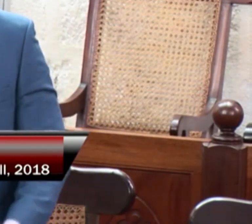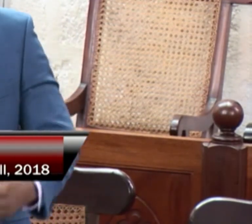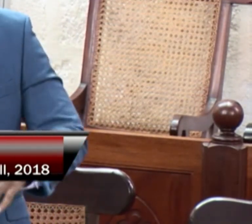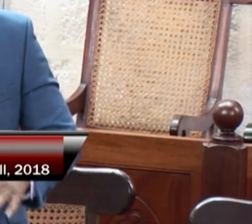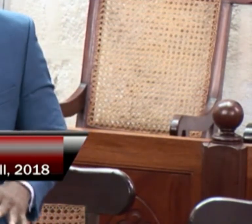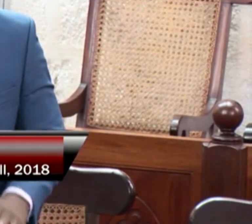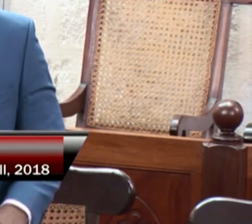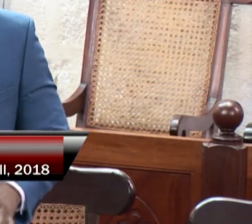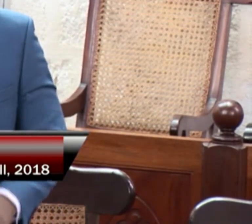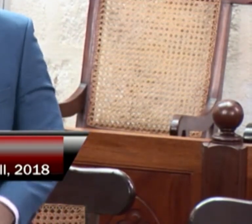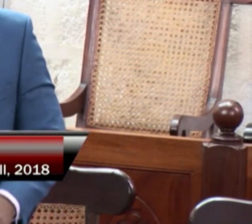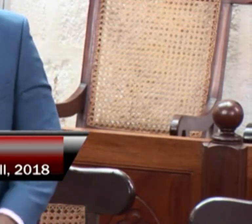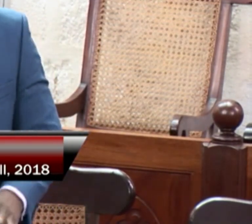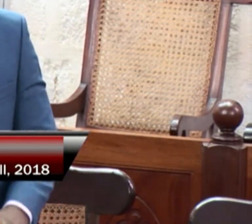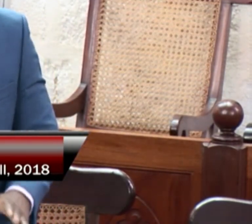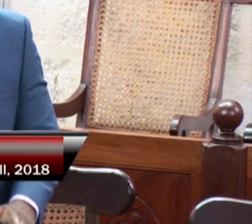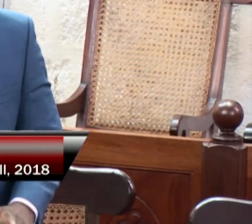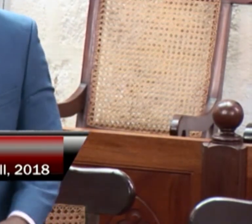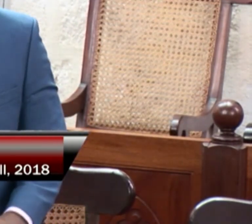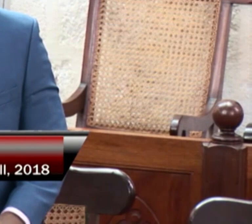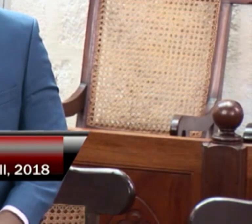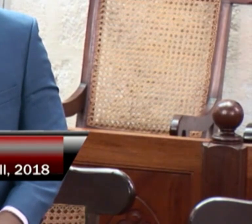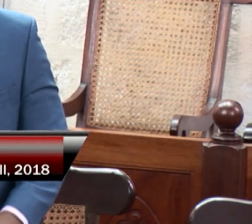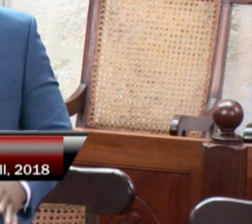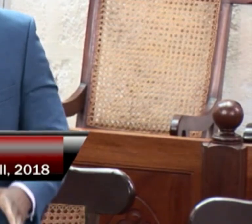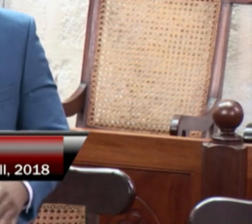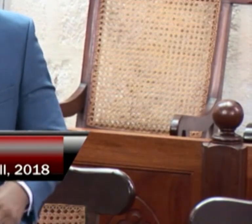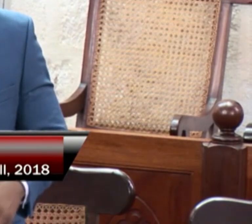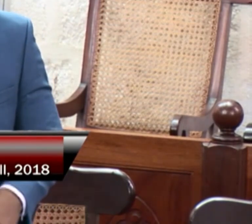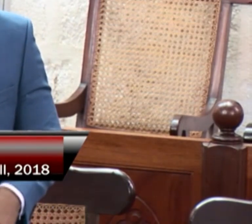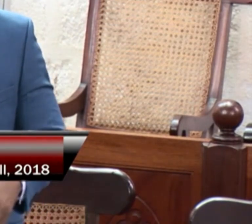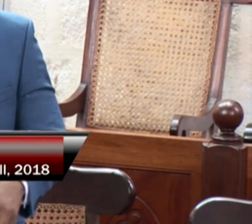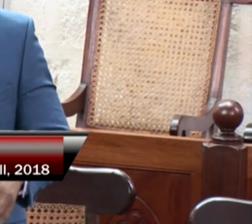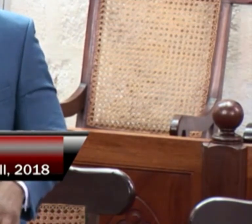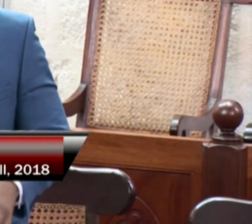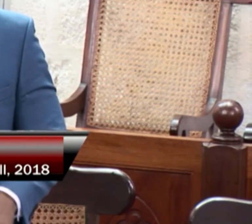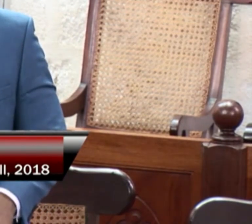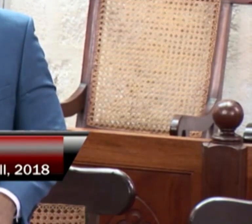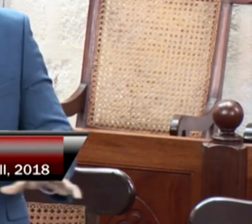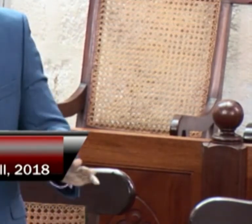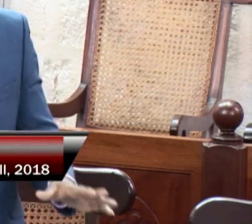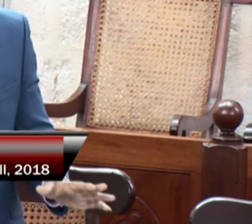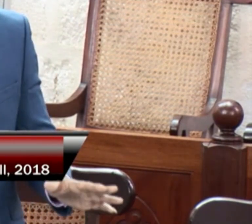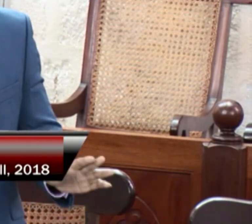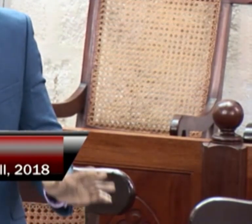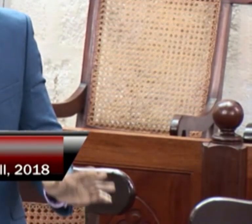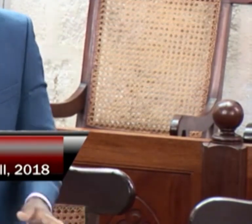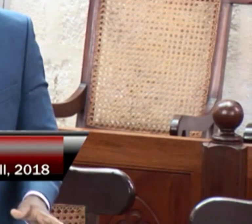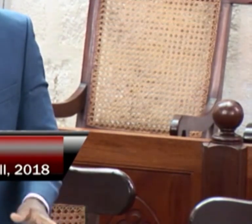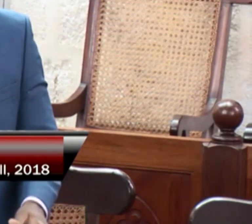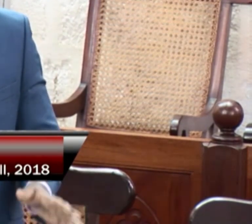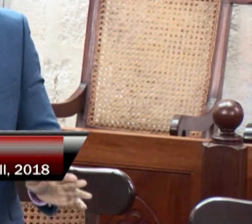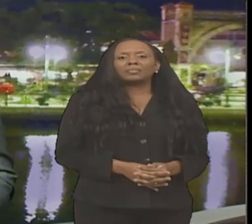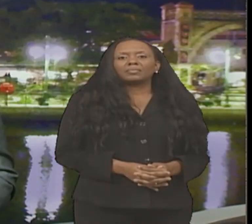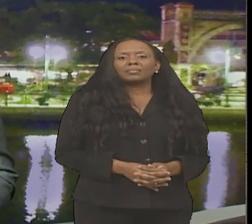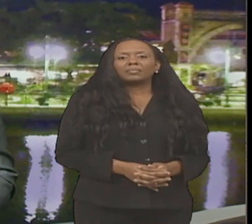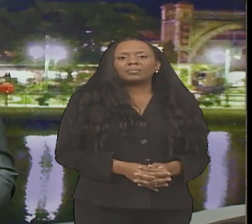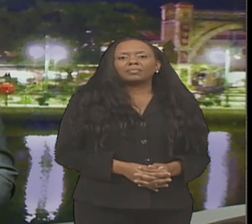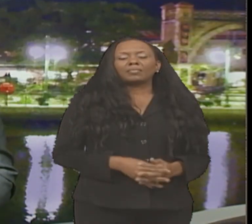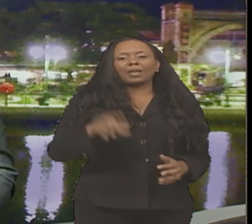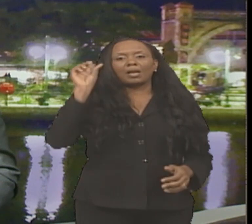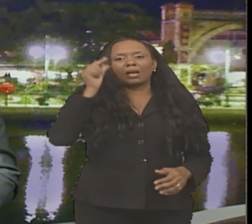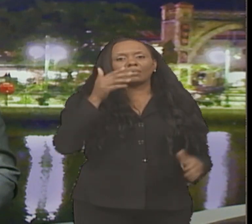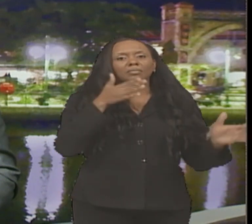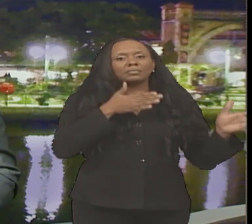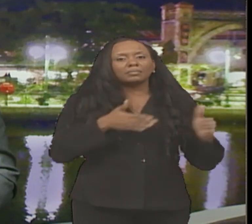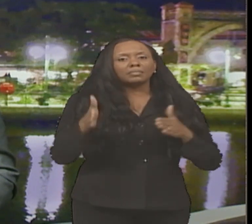government. And that is all this amendment bill seeks to do, bring our country into conformity with international standards. In other news